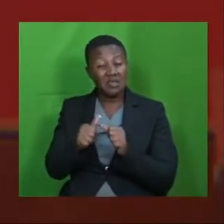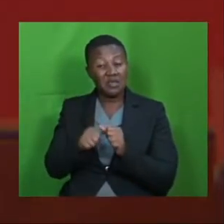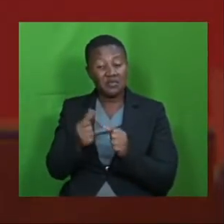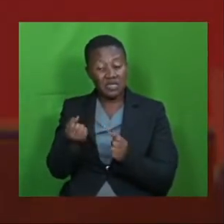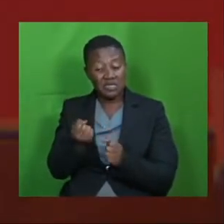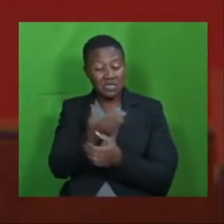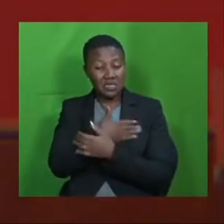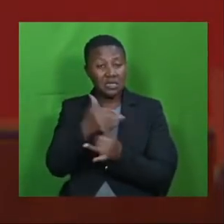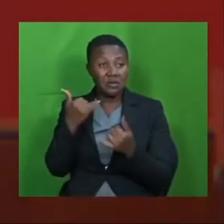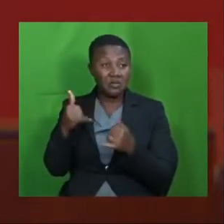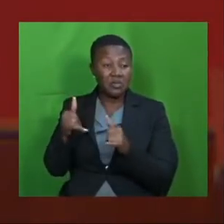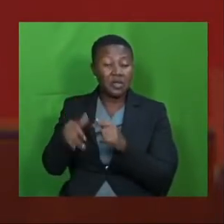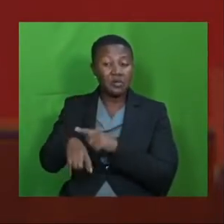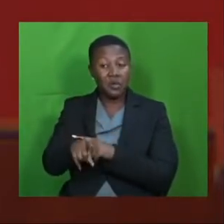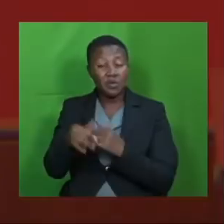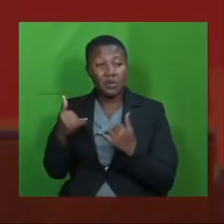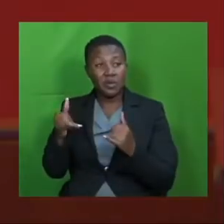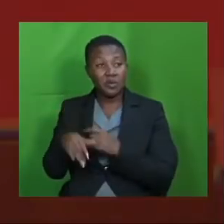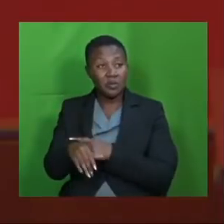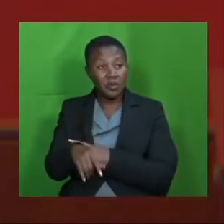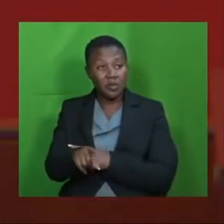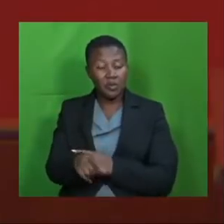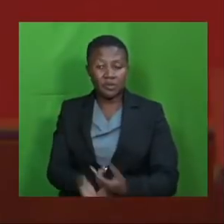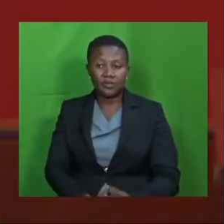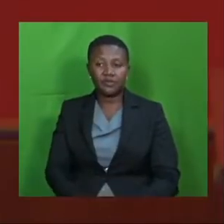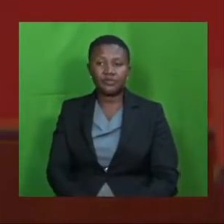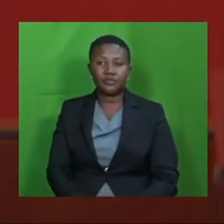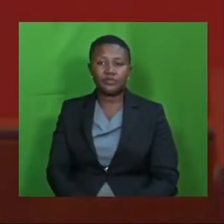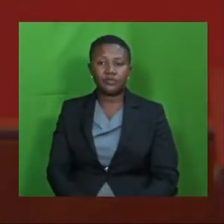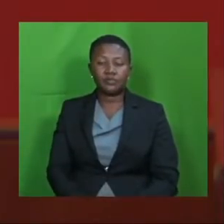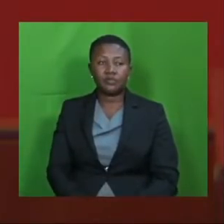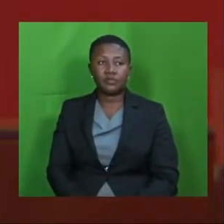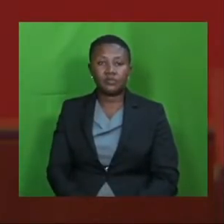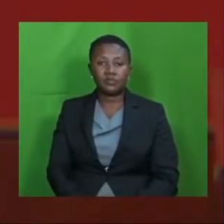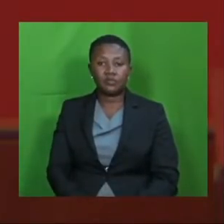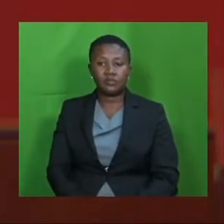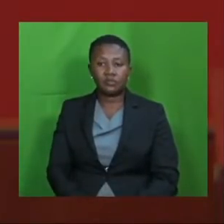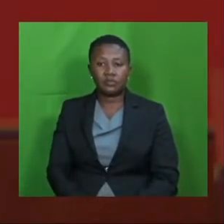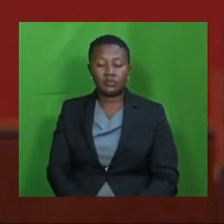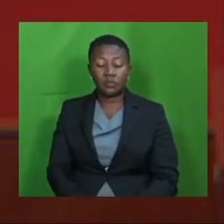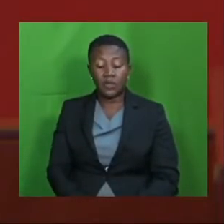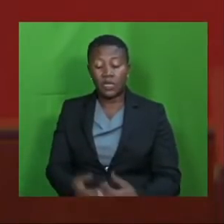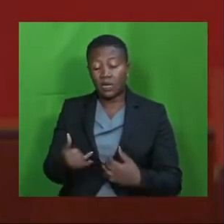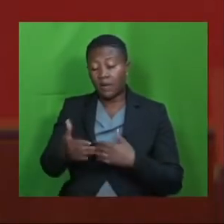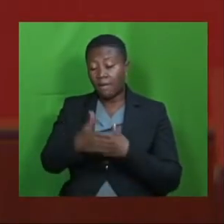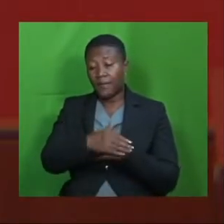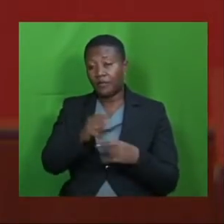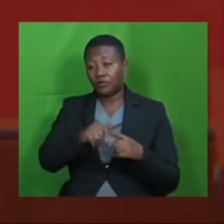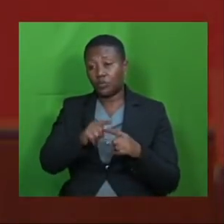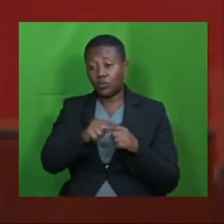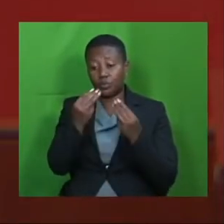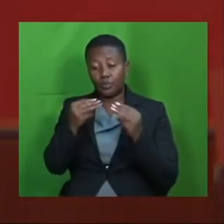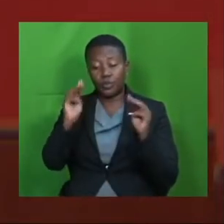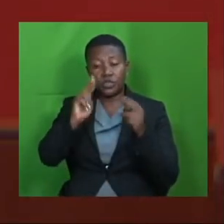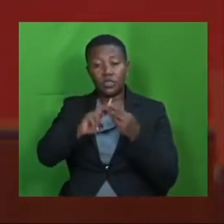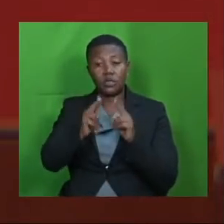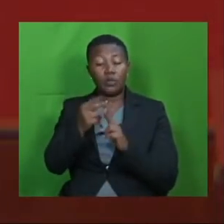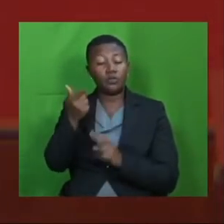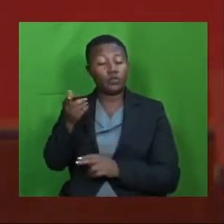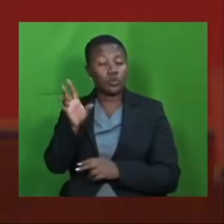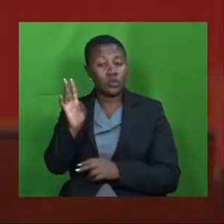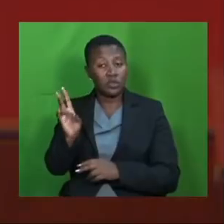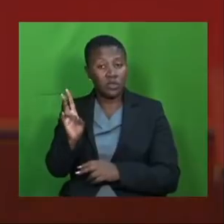Yes, so we go back to the motion number 27, and